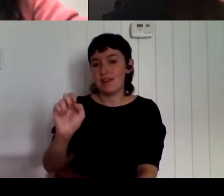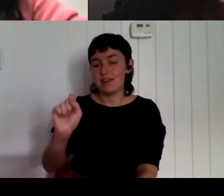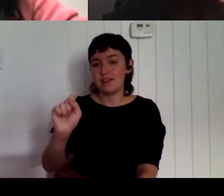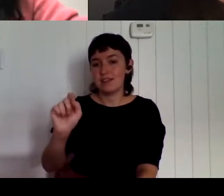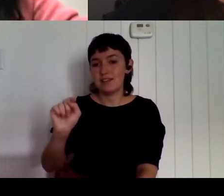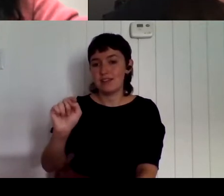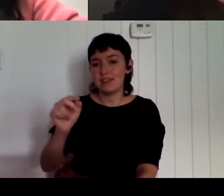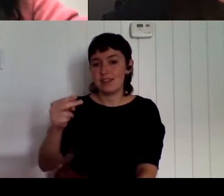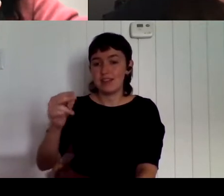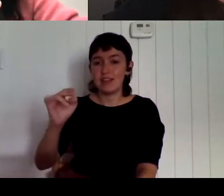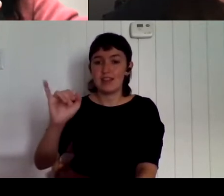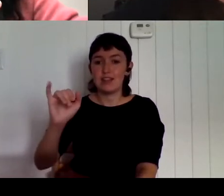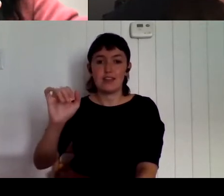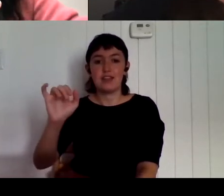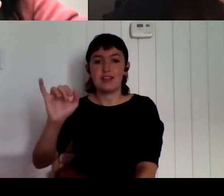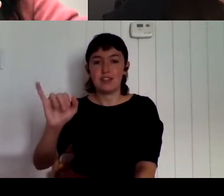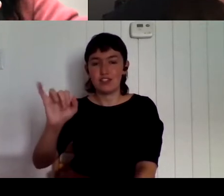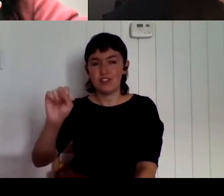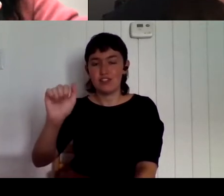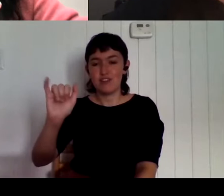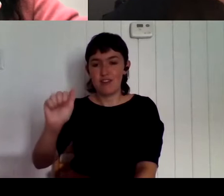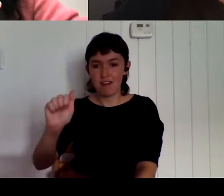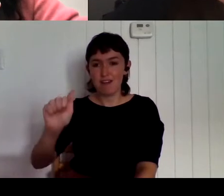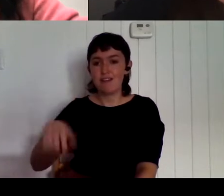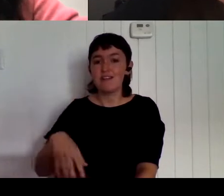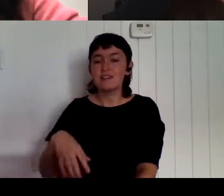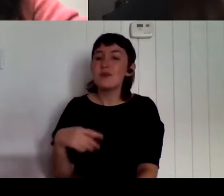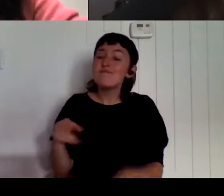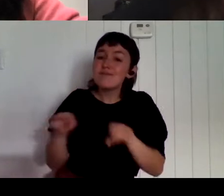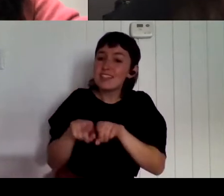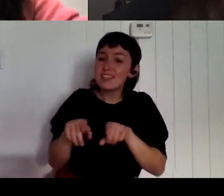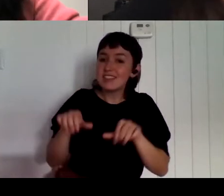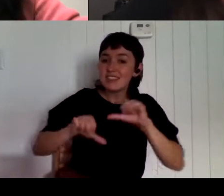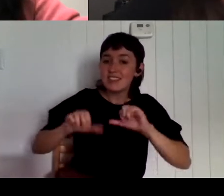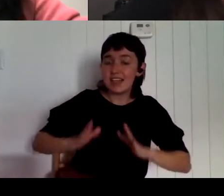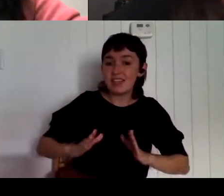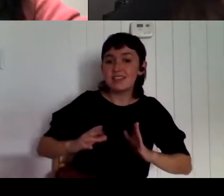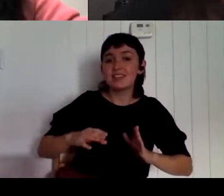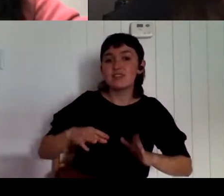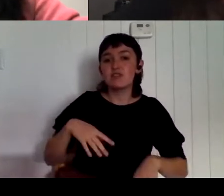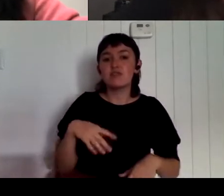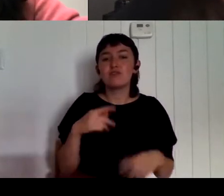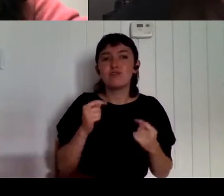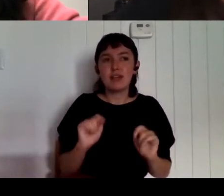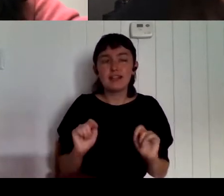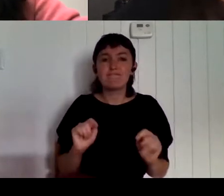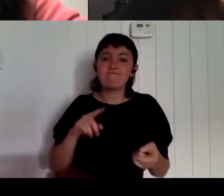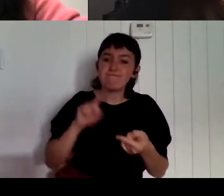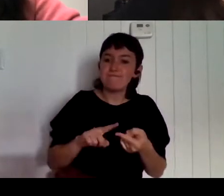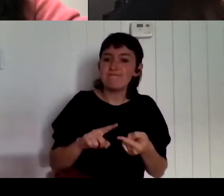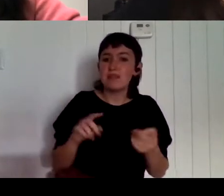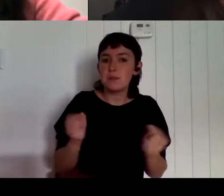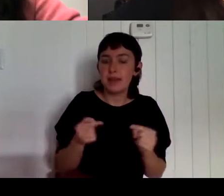trying you try to minimize pain. But because they're invertebrates, they are not as well regulated